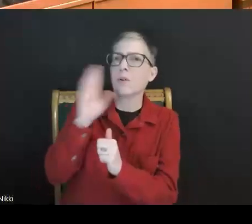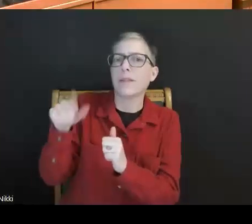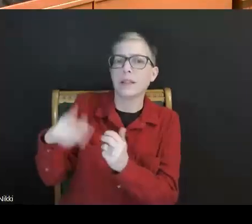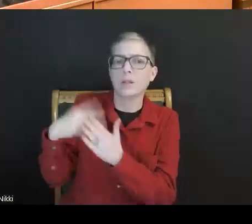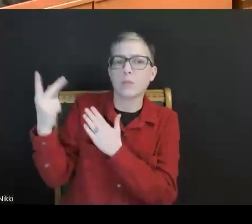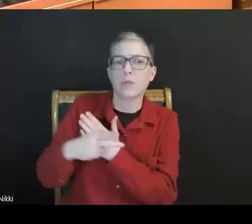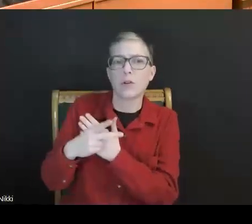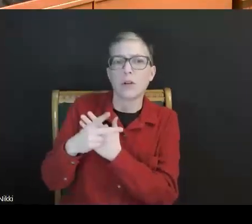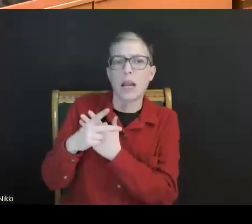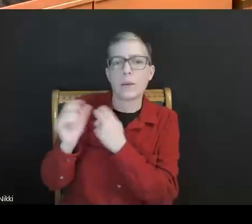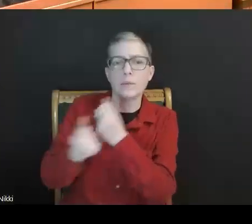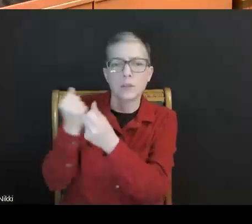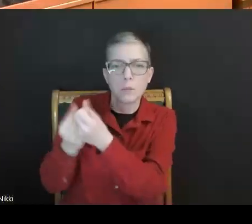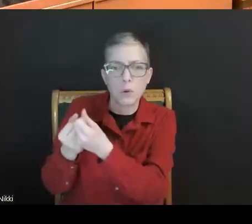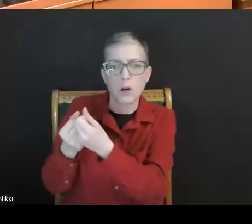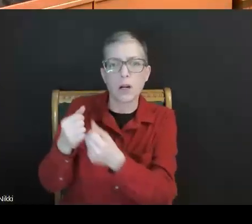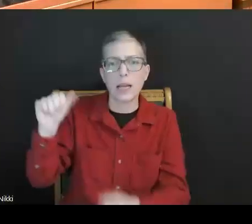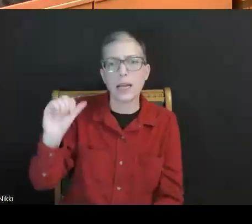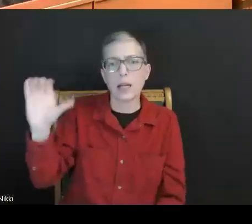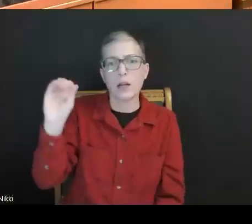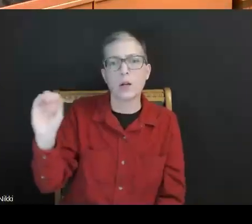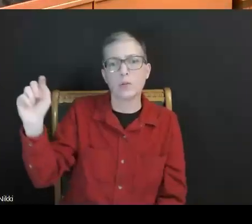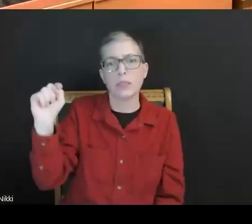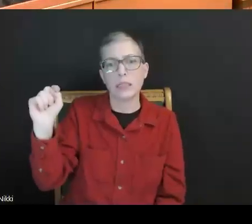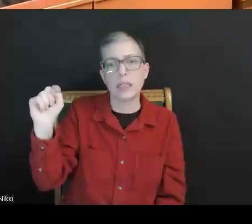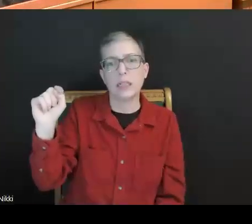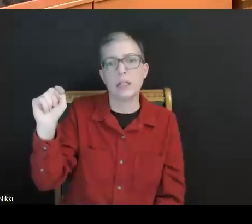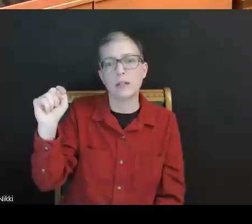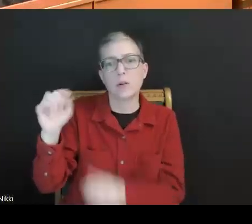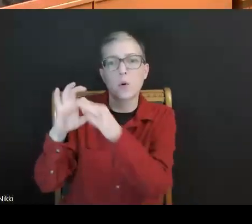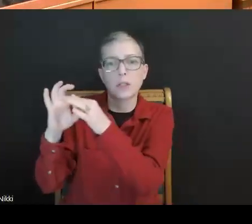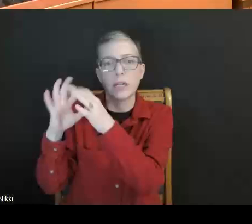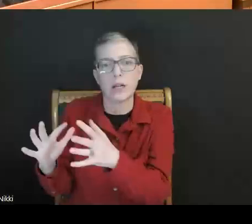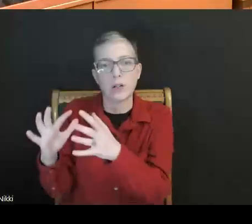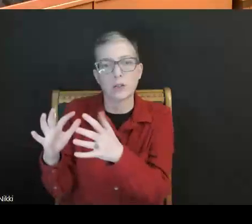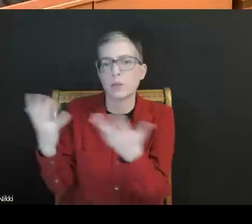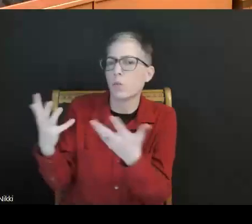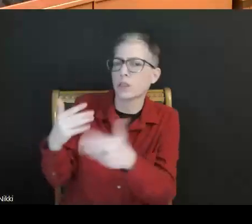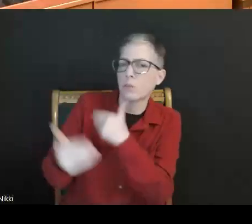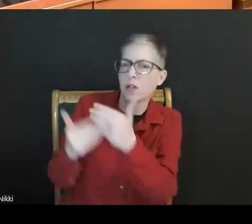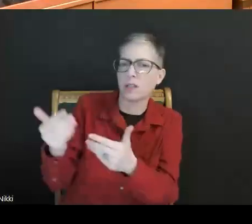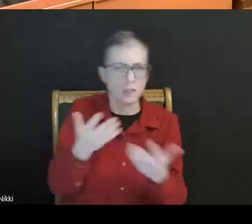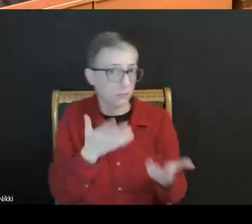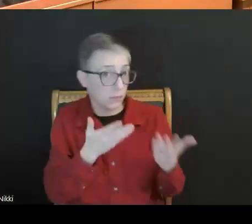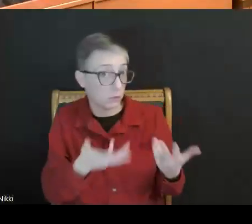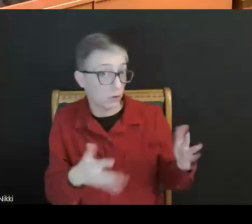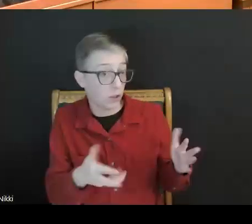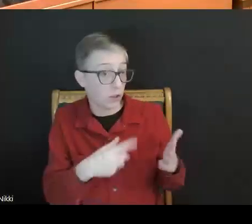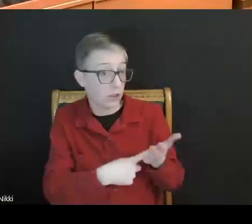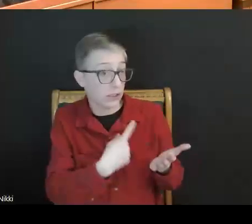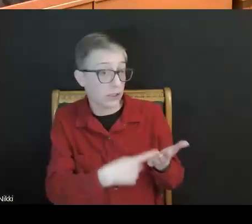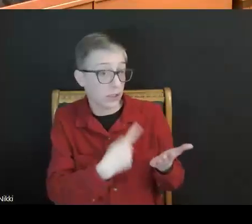need of higher level of care, and what is the referral process? I don't know if we went over that, but maybe just specifically to that.